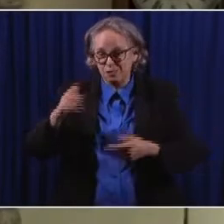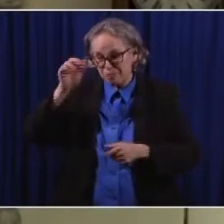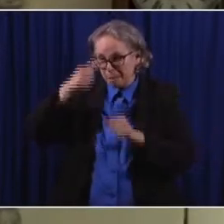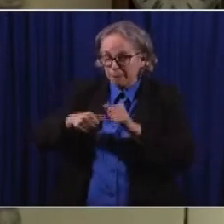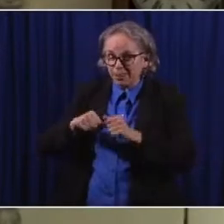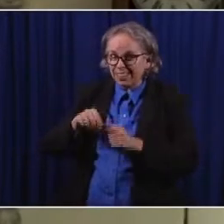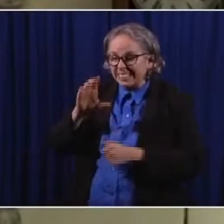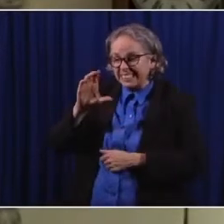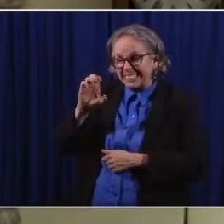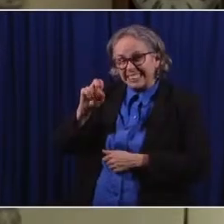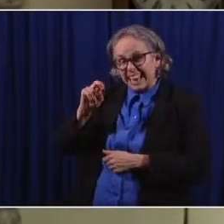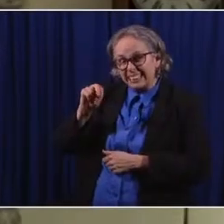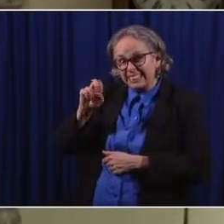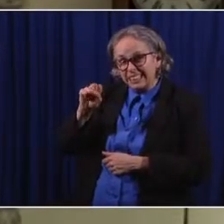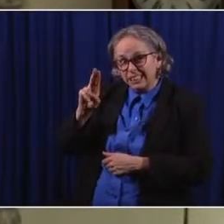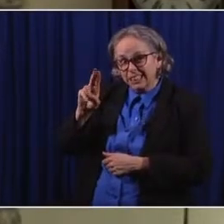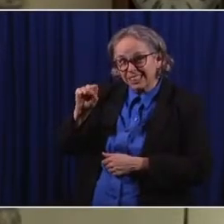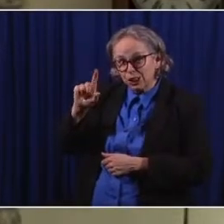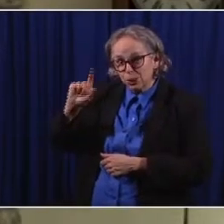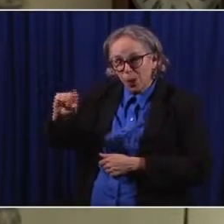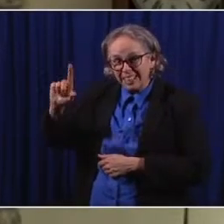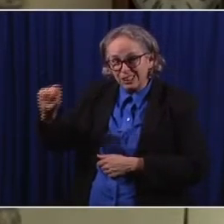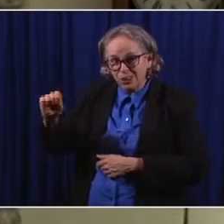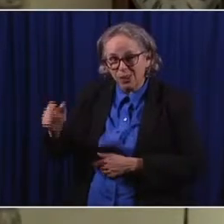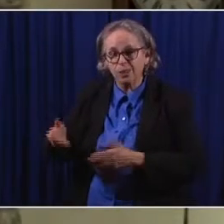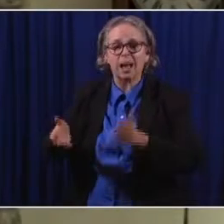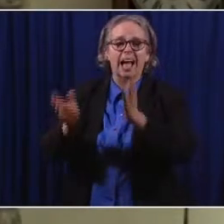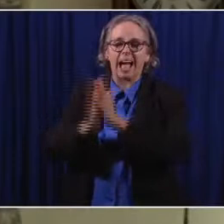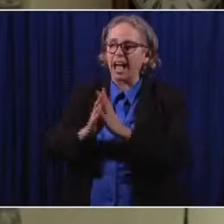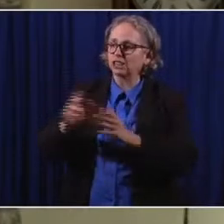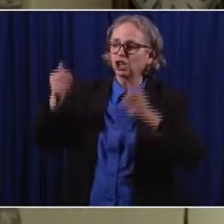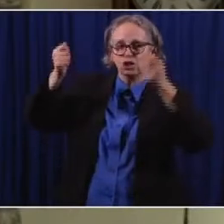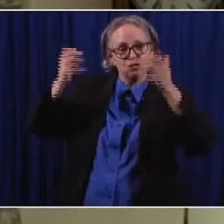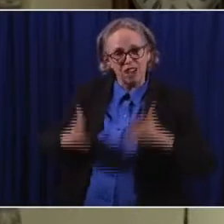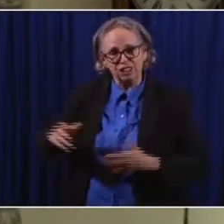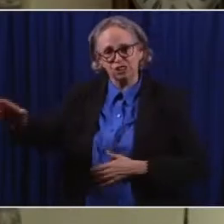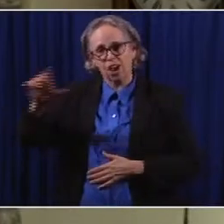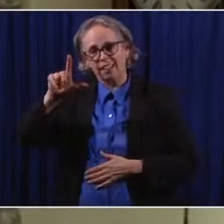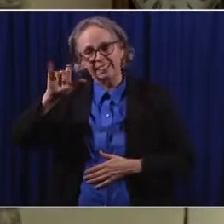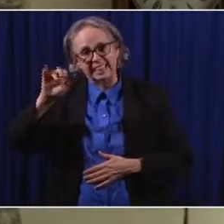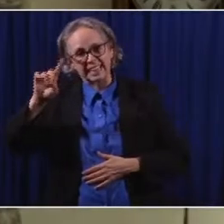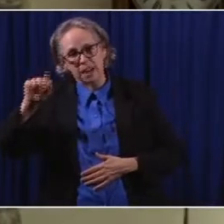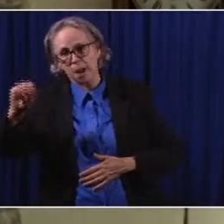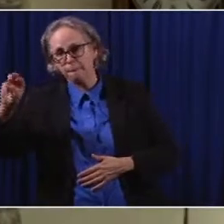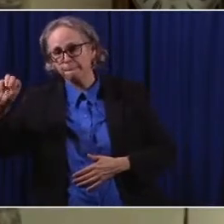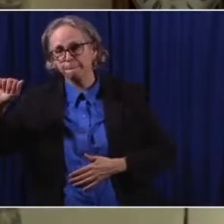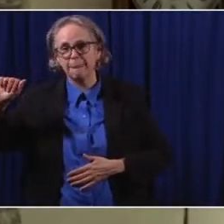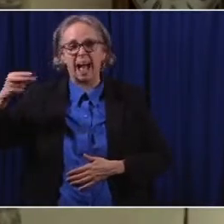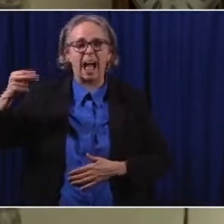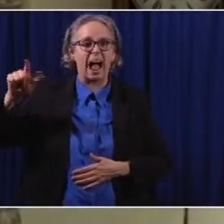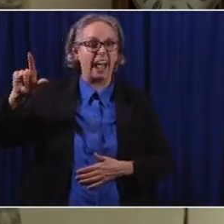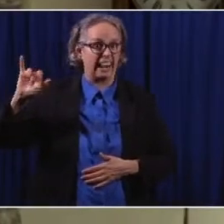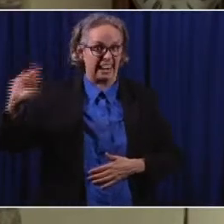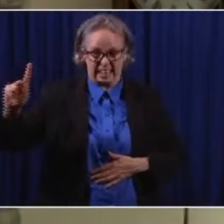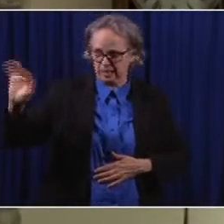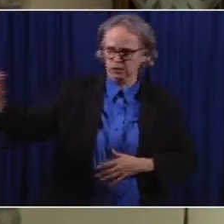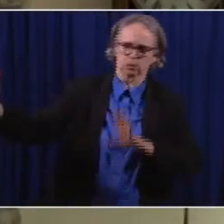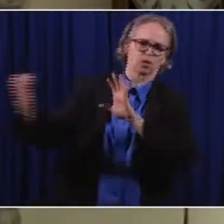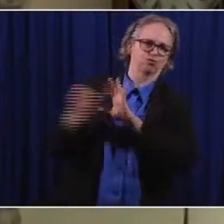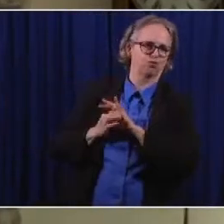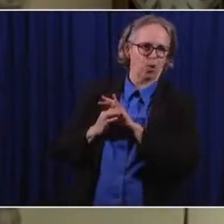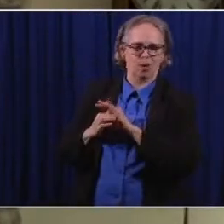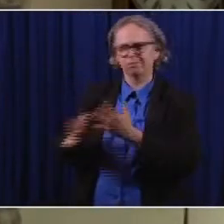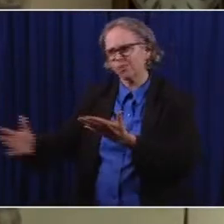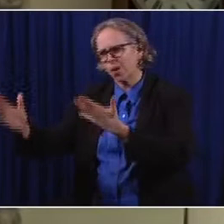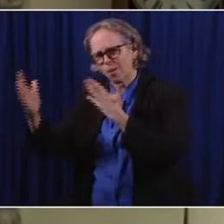Development Services Agency, who is in charge of the census in Ohio, to talk with us. Lydia, thank you for joining us. I know you're working